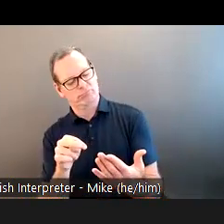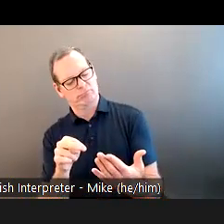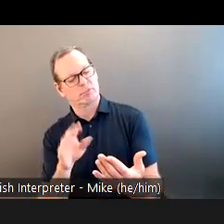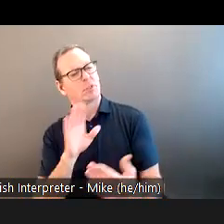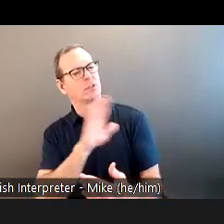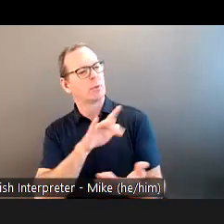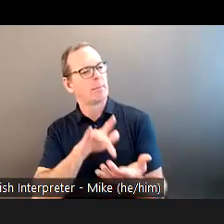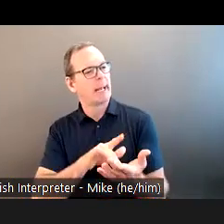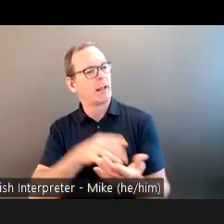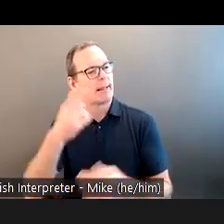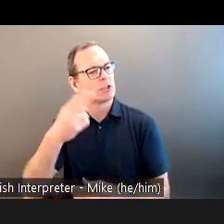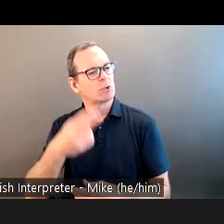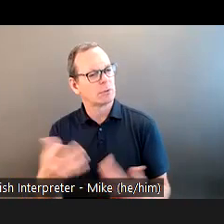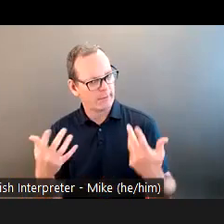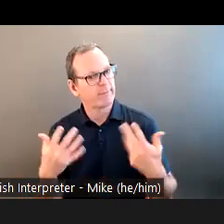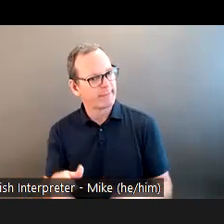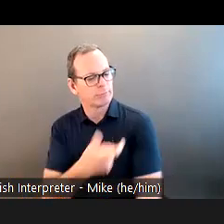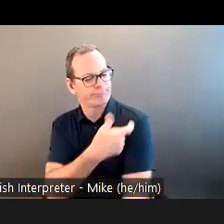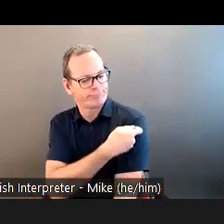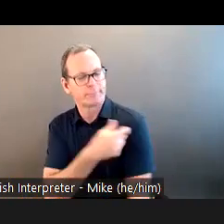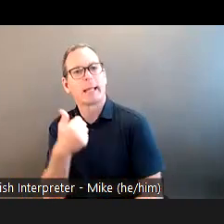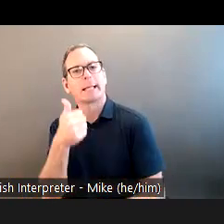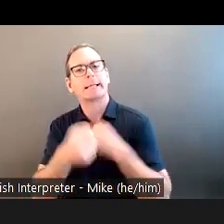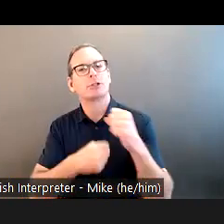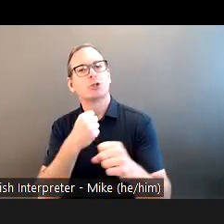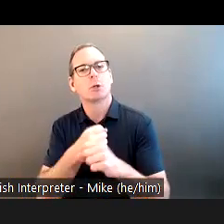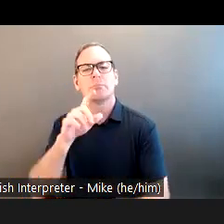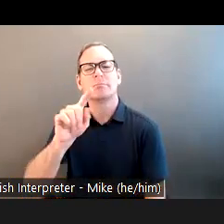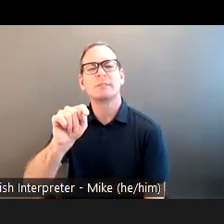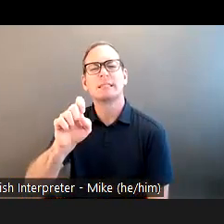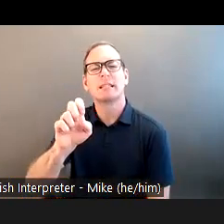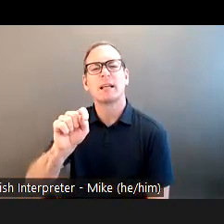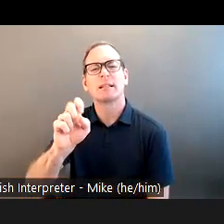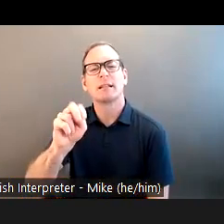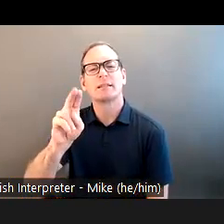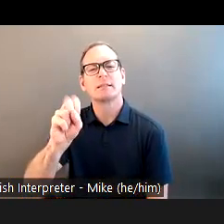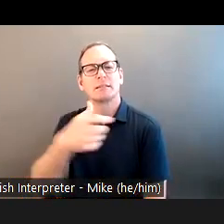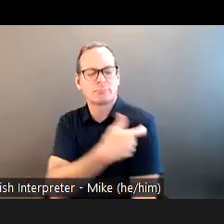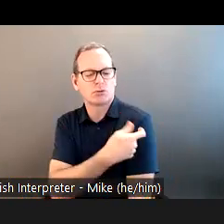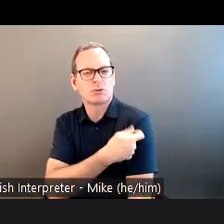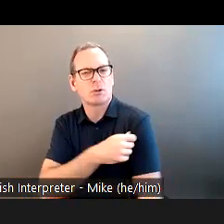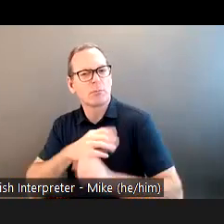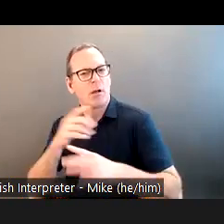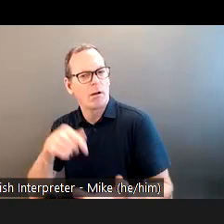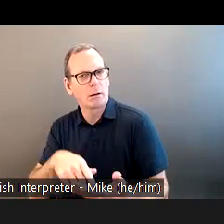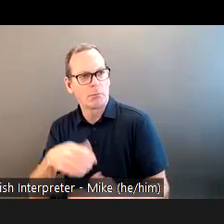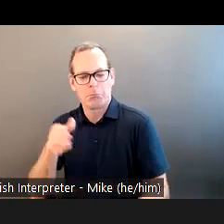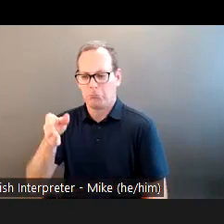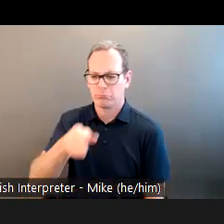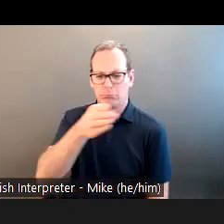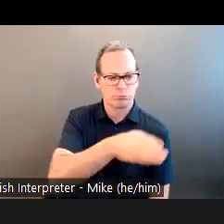entire life, right? So that might change the context of, okay, I can authorize this kind of